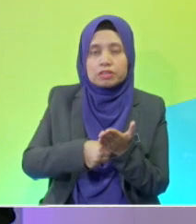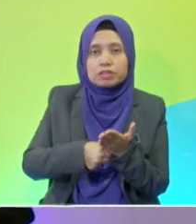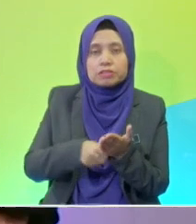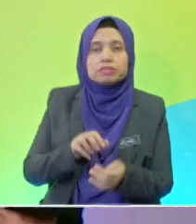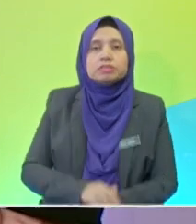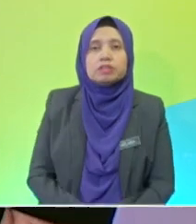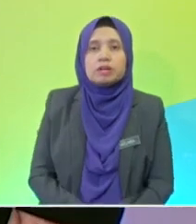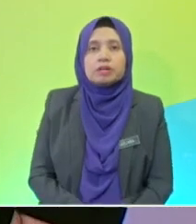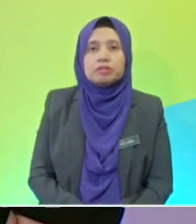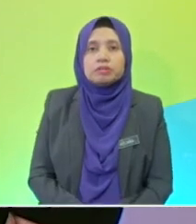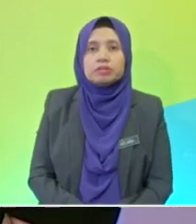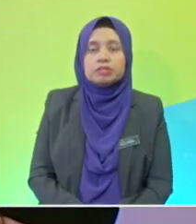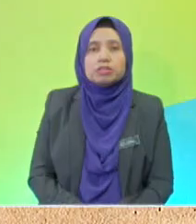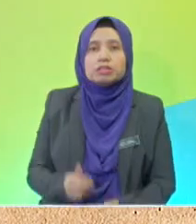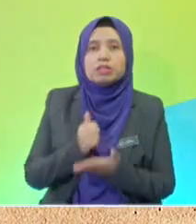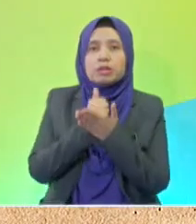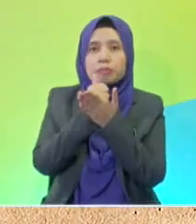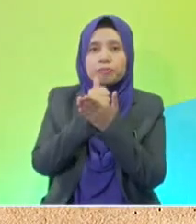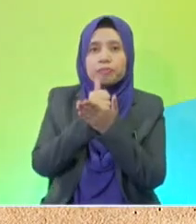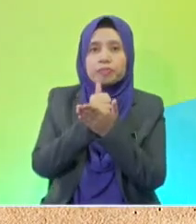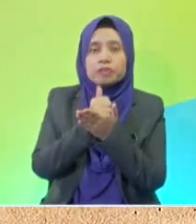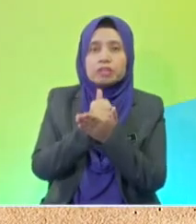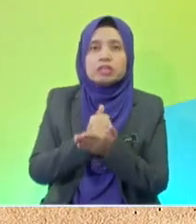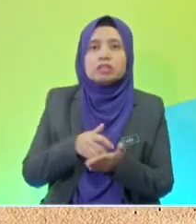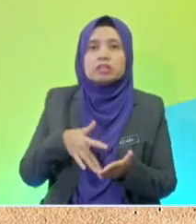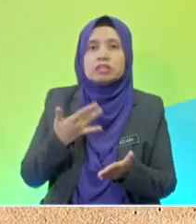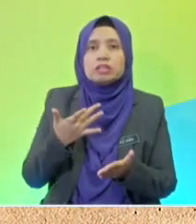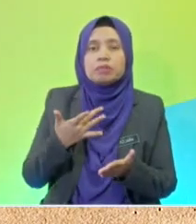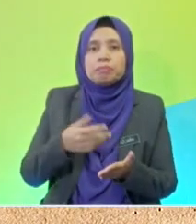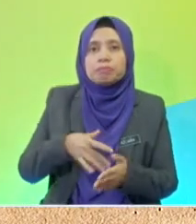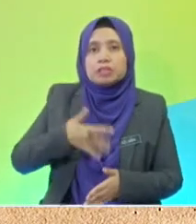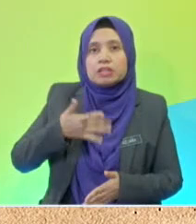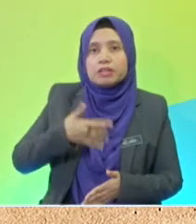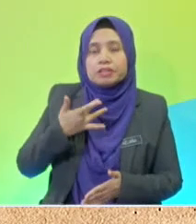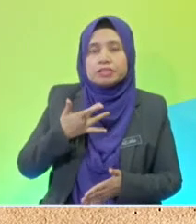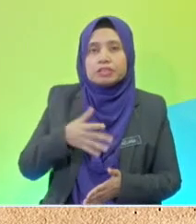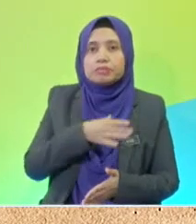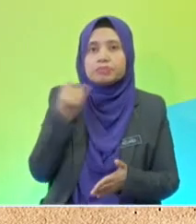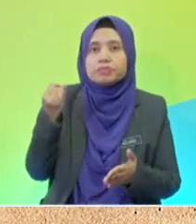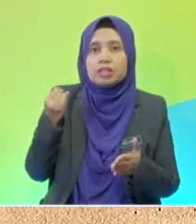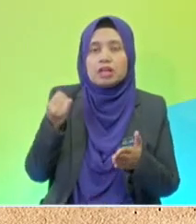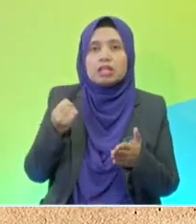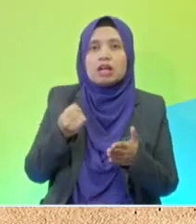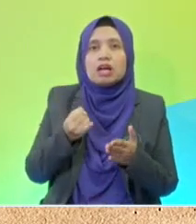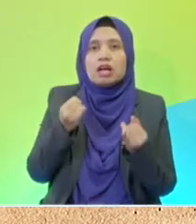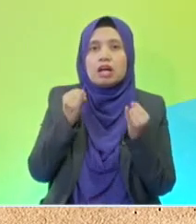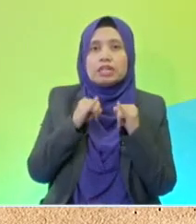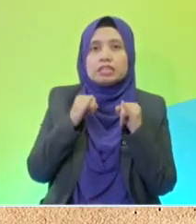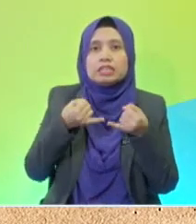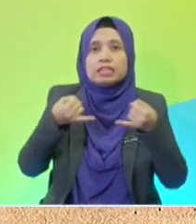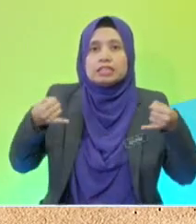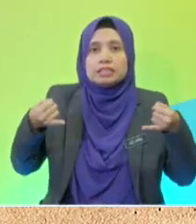Okay. Please let me know how is your feeling to discover my time capsule. So can you please identify Right, what peoples. are the